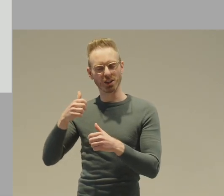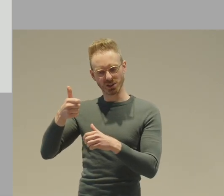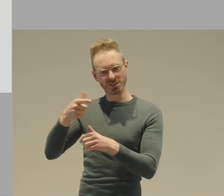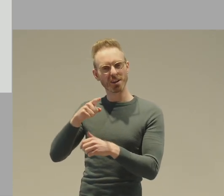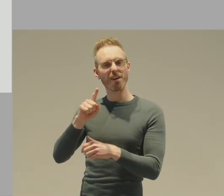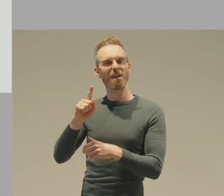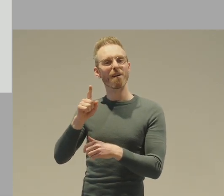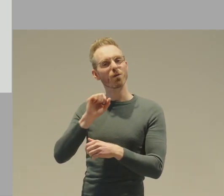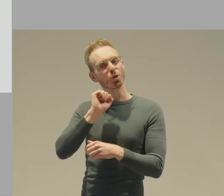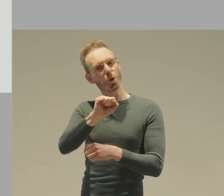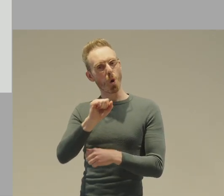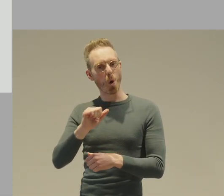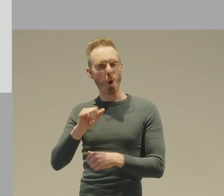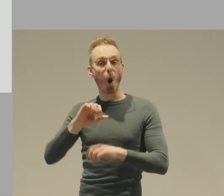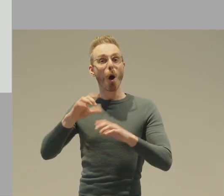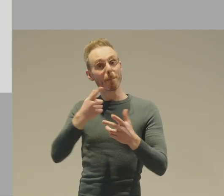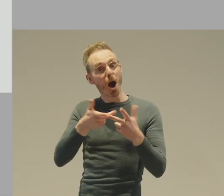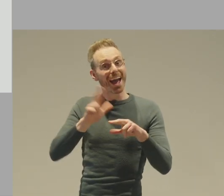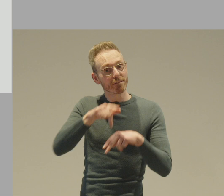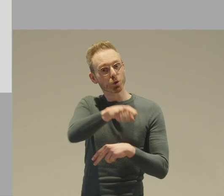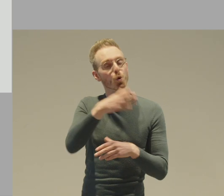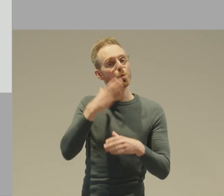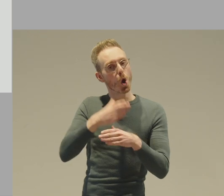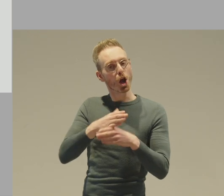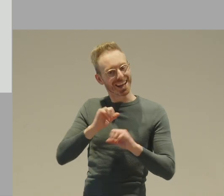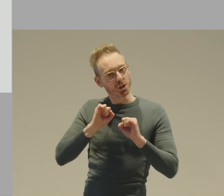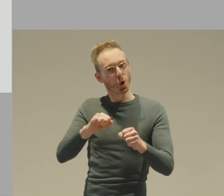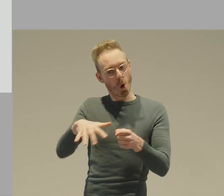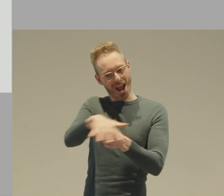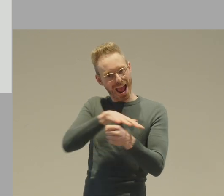That's just, how do people tour? That's ridiculous. So I